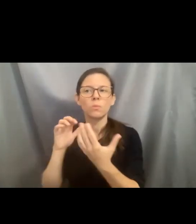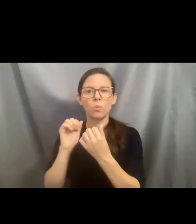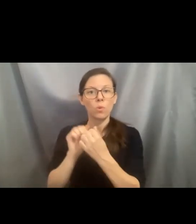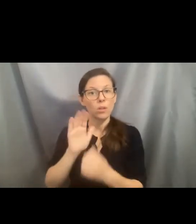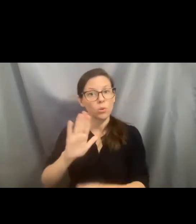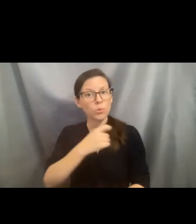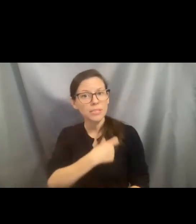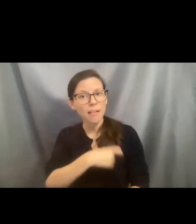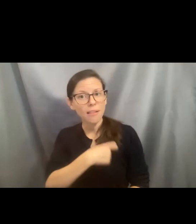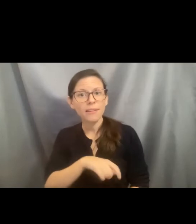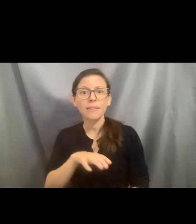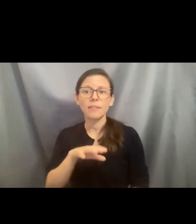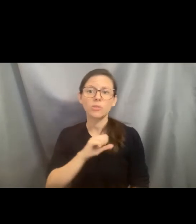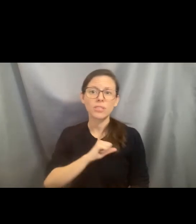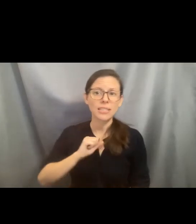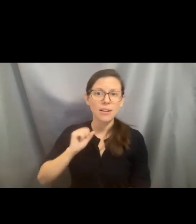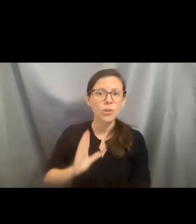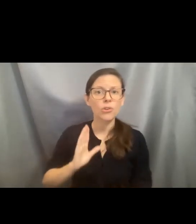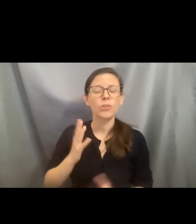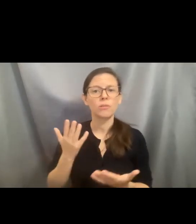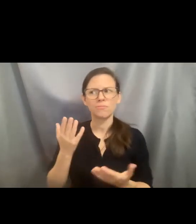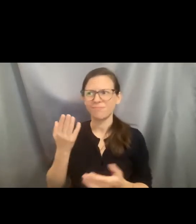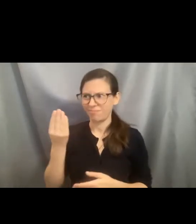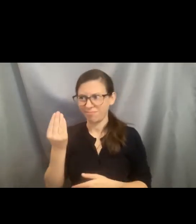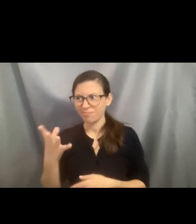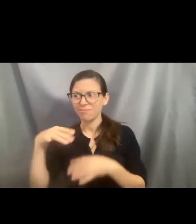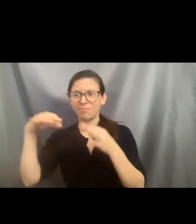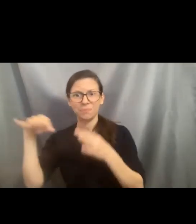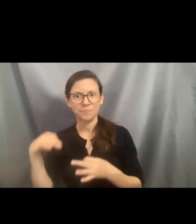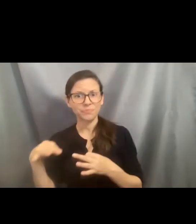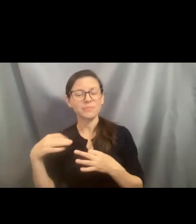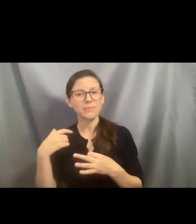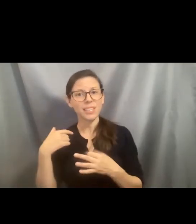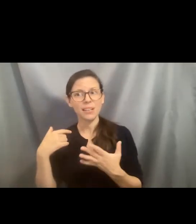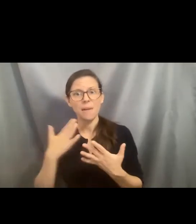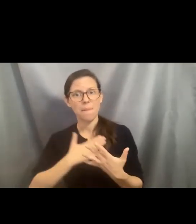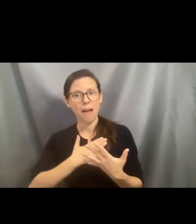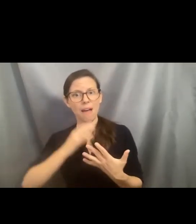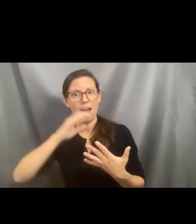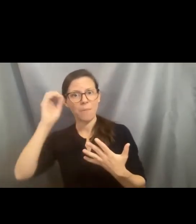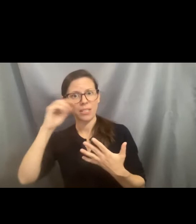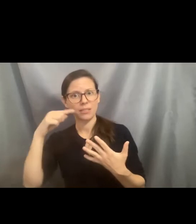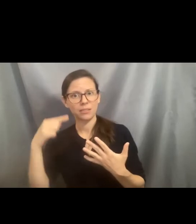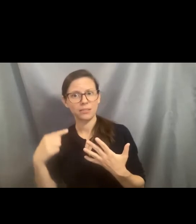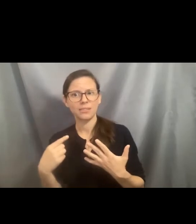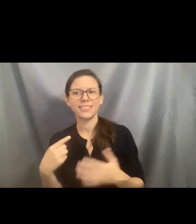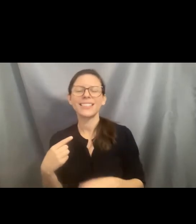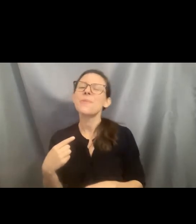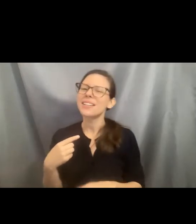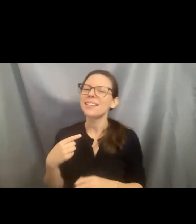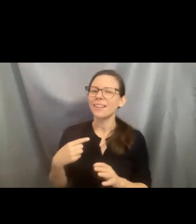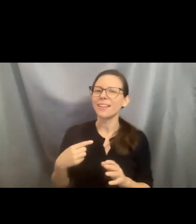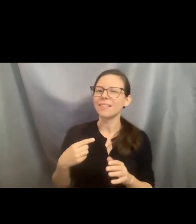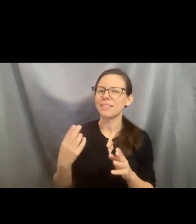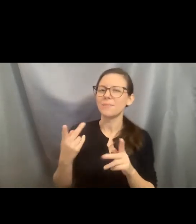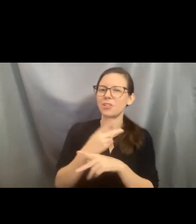your delegate and your senator and let them know how you feel. And it doesn't matter if you know, like I get a lot of this, especially up here